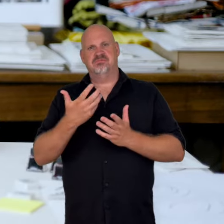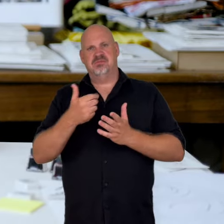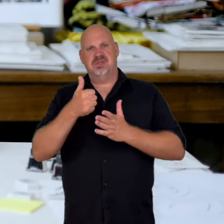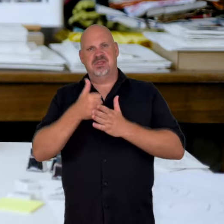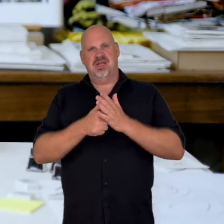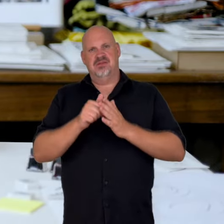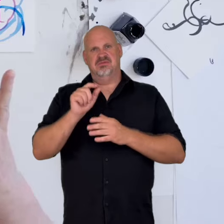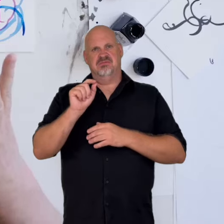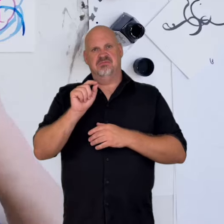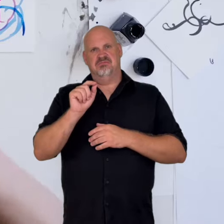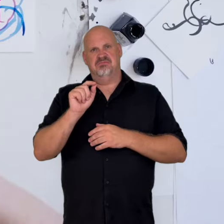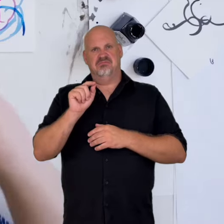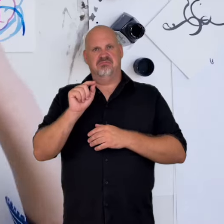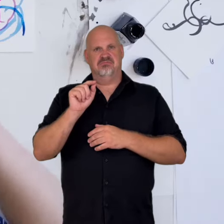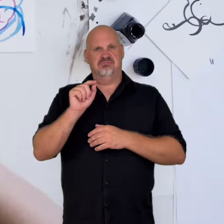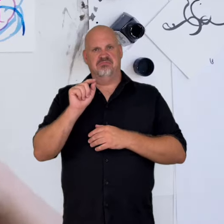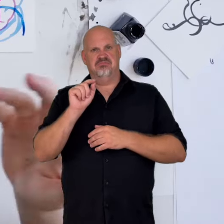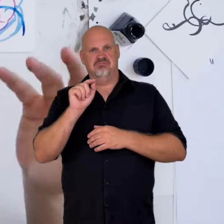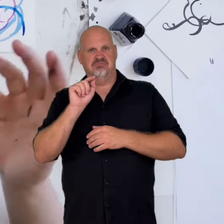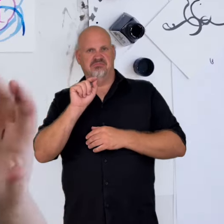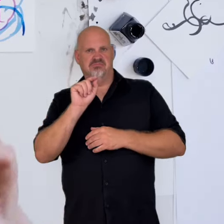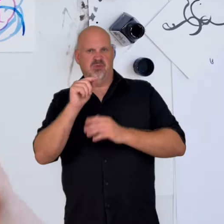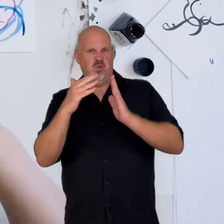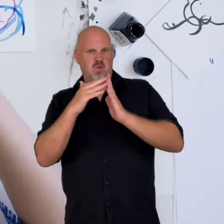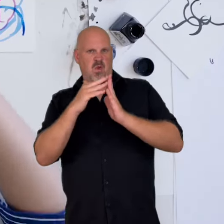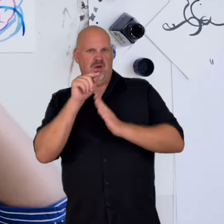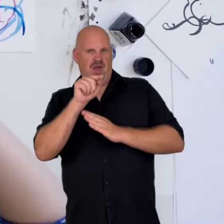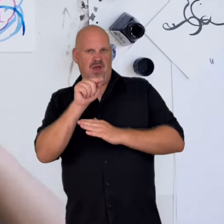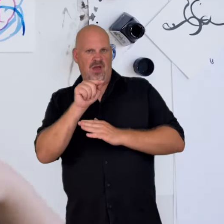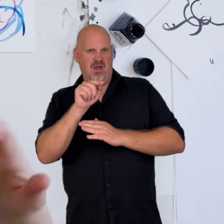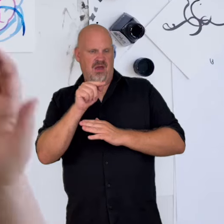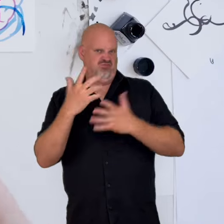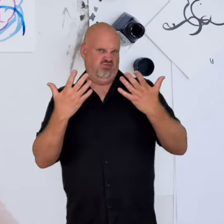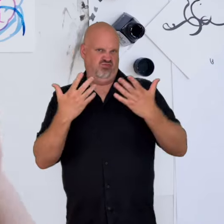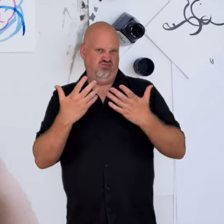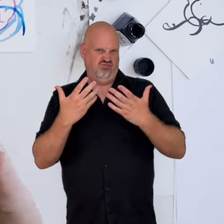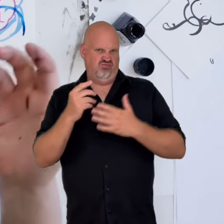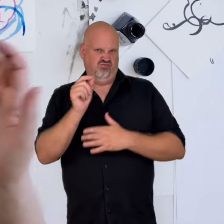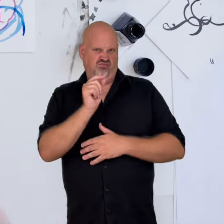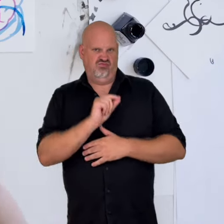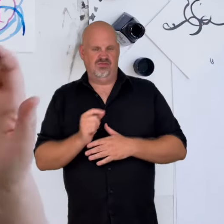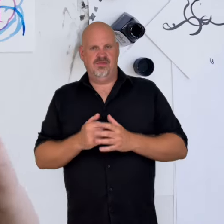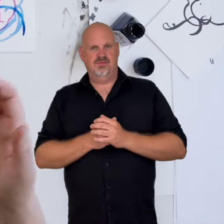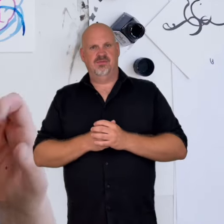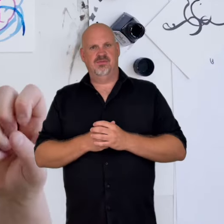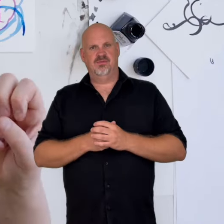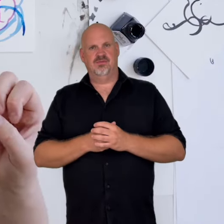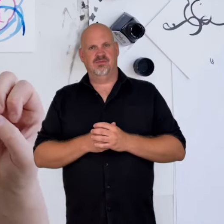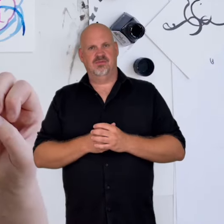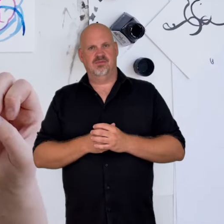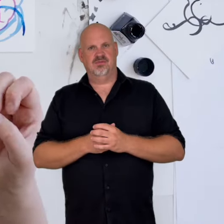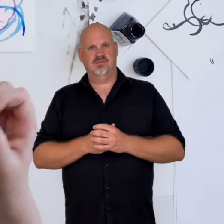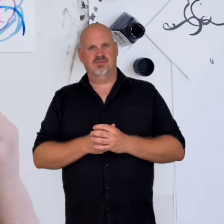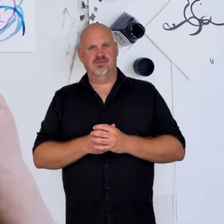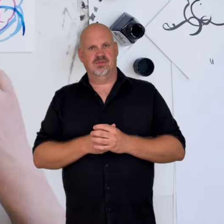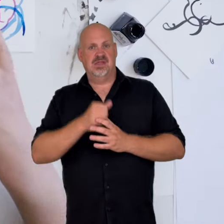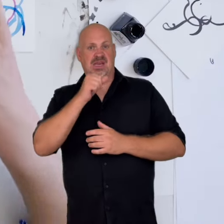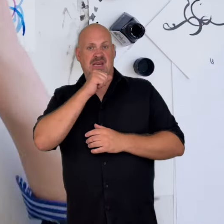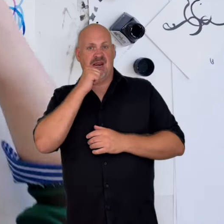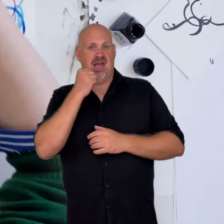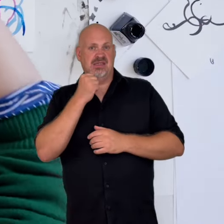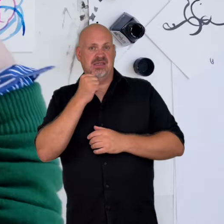think I'm liking how all this is forming. This has got a kind of a nice life to it, a nice energy and feel,